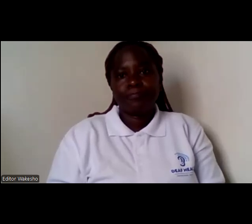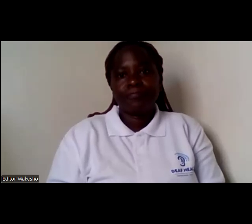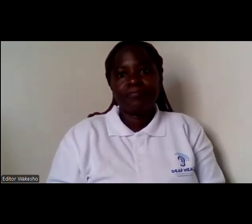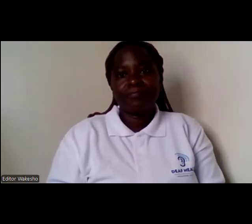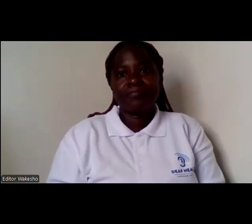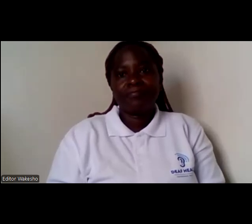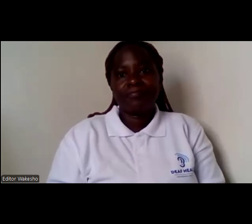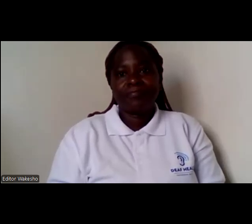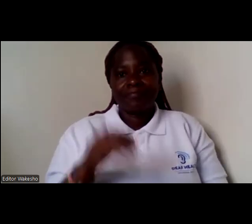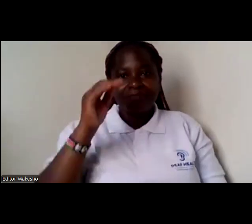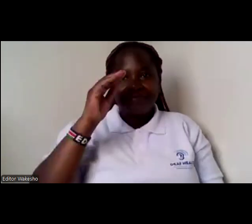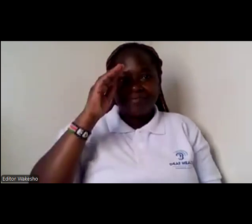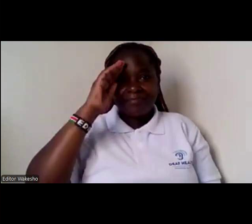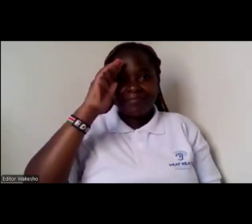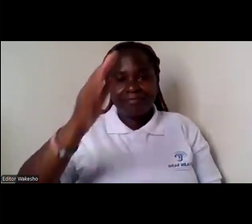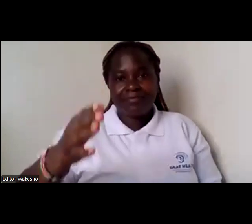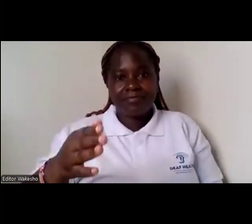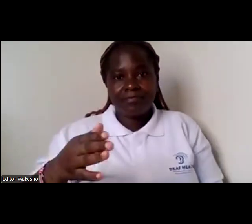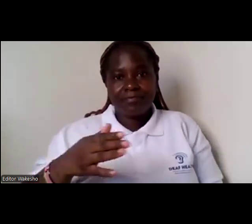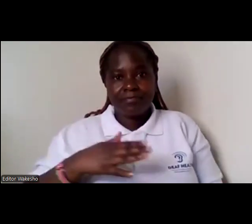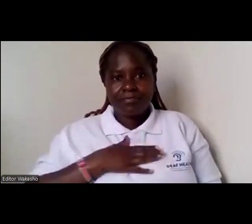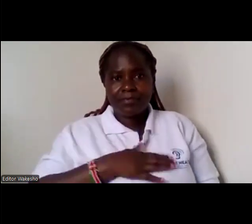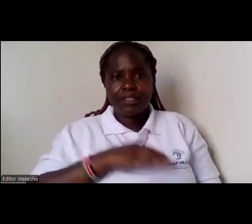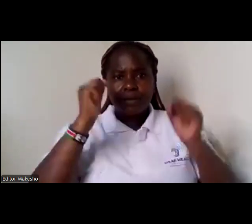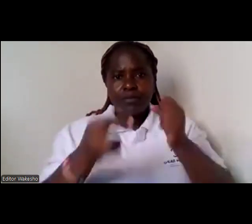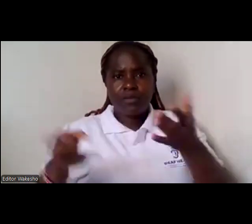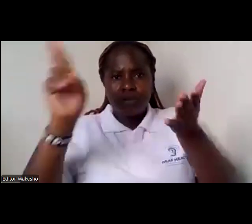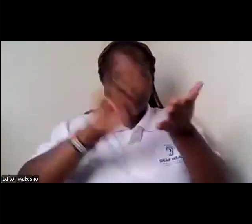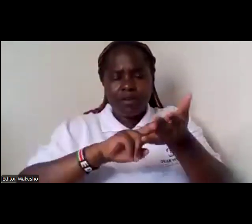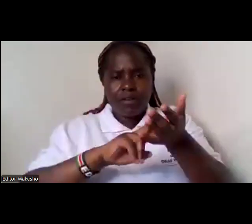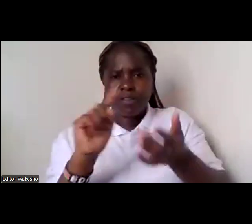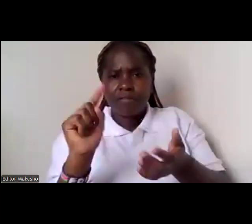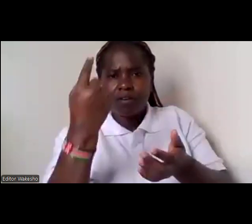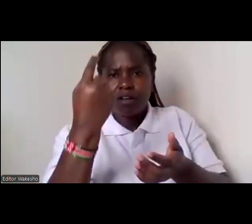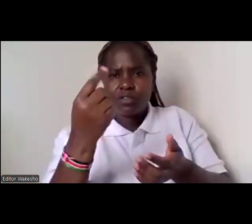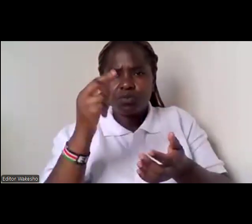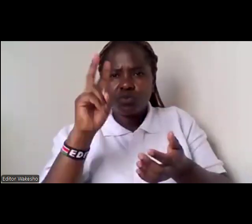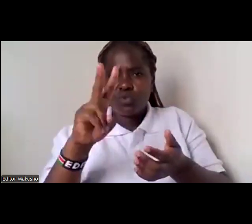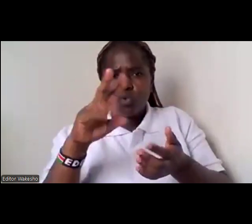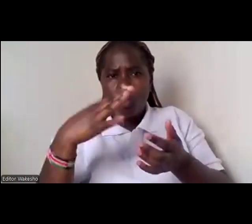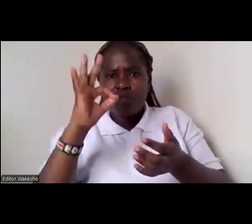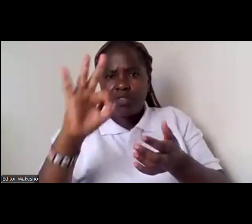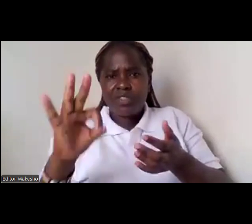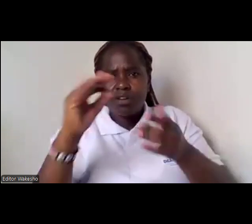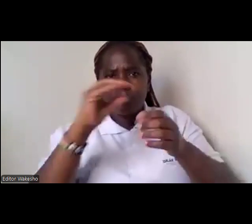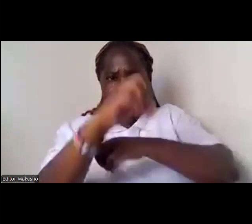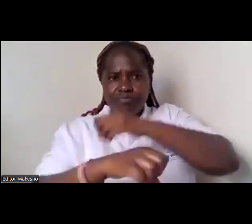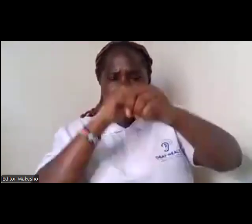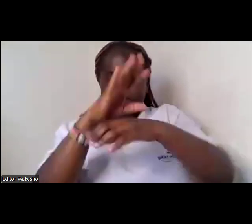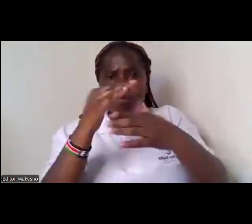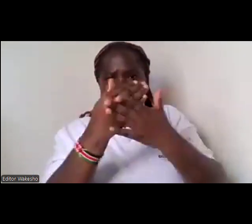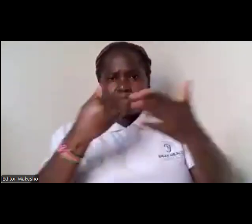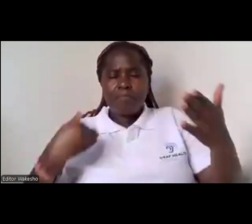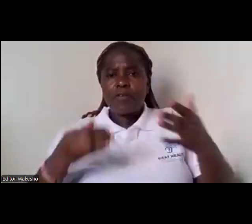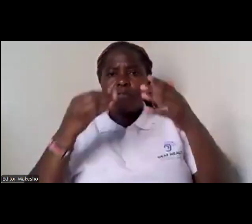Hello. Kindly, are you able to repeat the first 2 or 3 slides before you got to the male condom, so